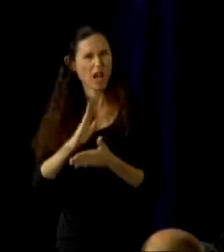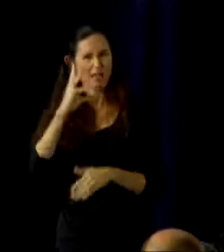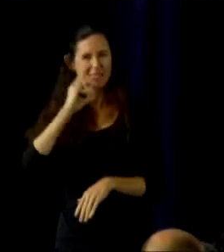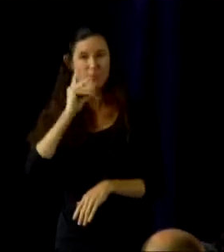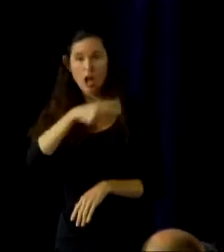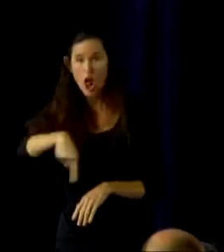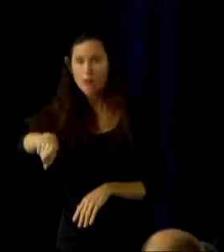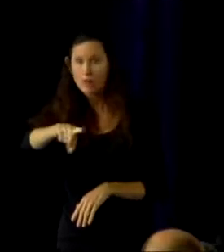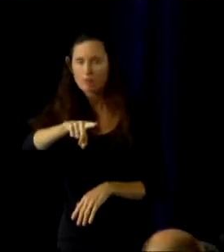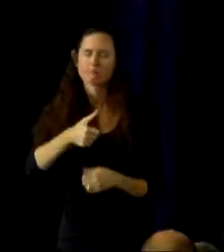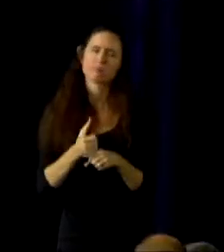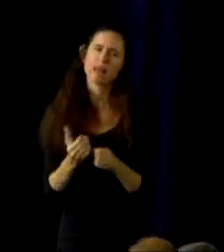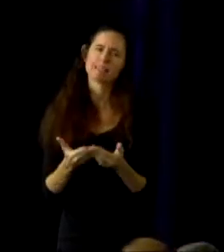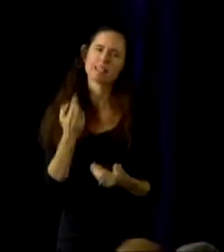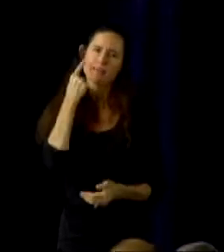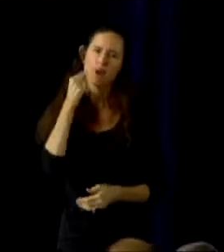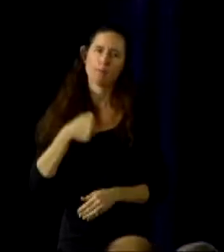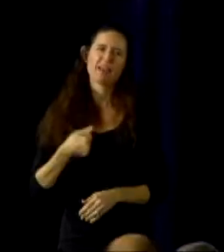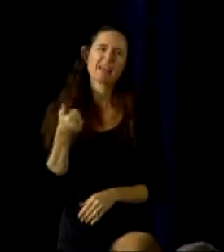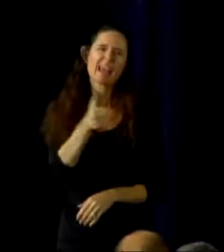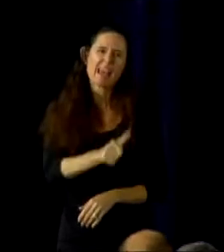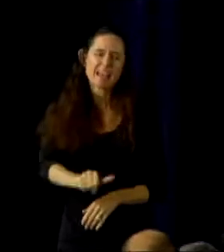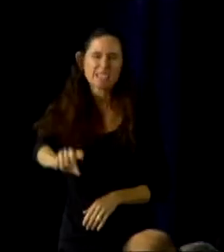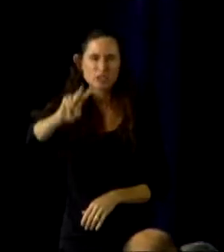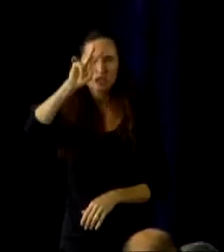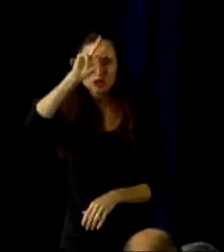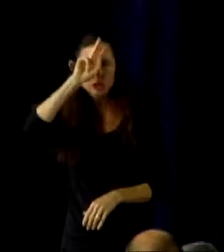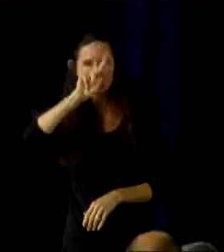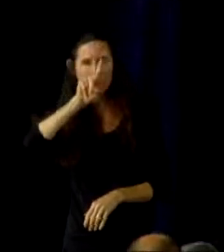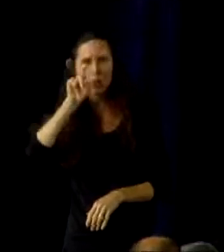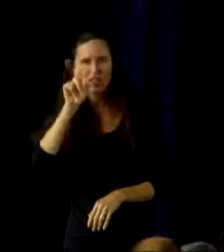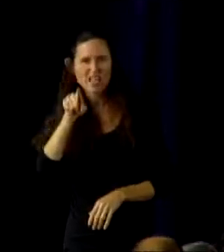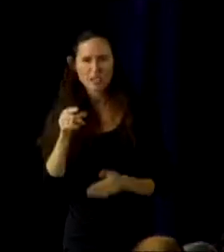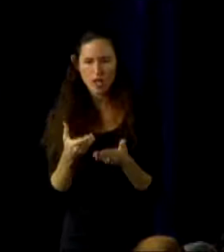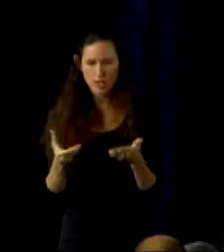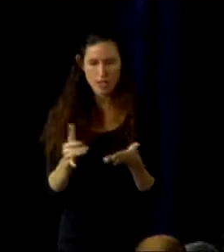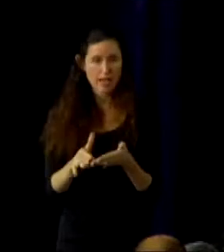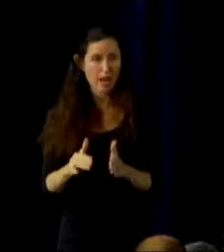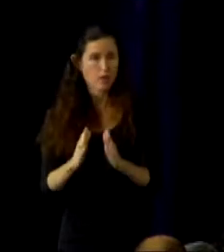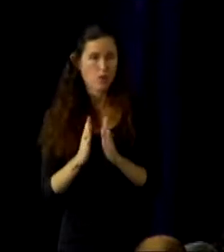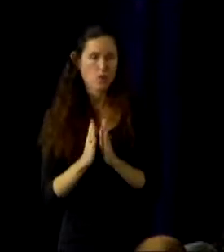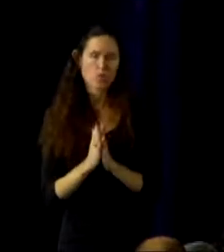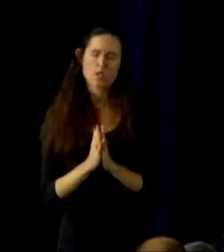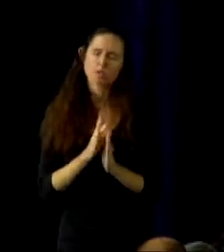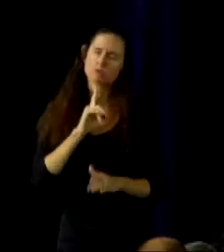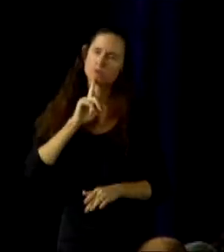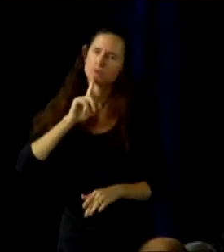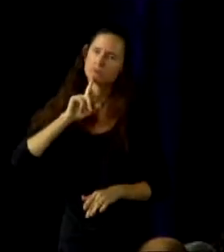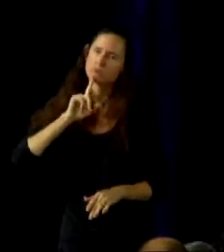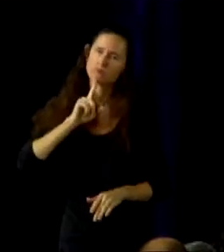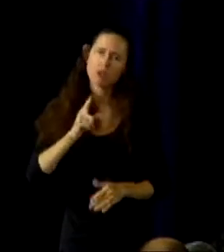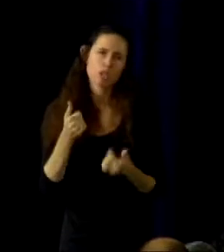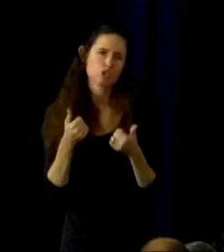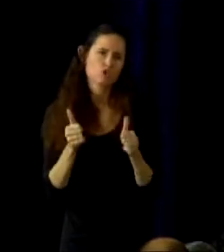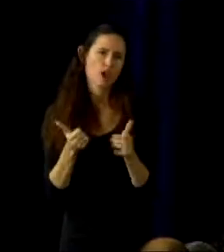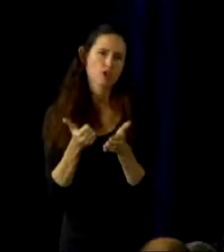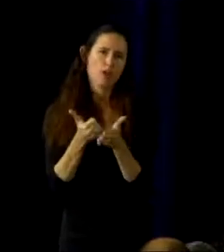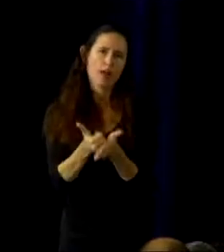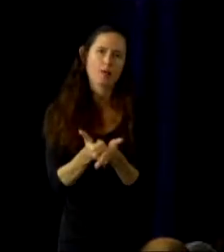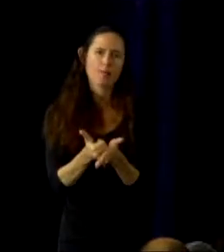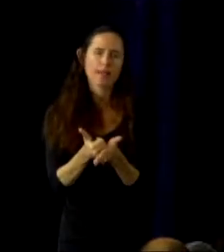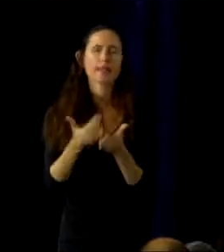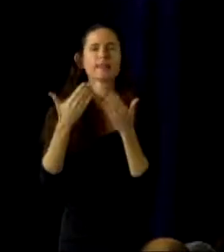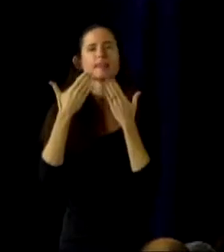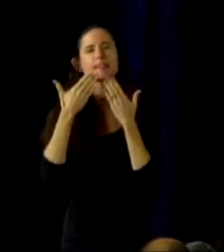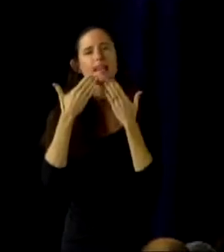for me, because any stupid question I've asked or thing that I've requested, you have gone out of your ways to help me. And I just want to say personally, thank